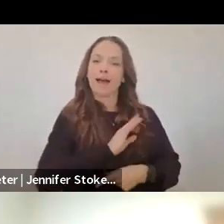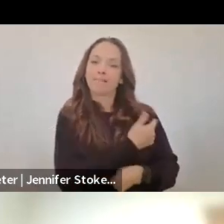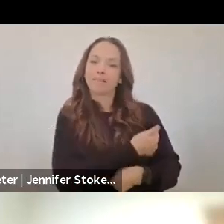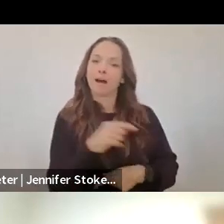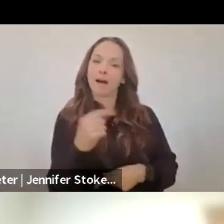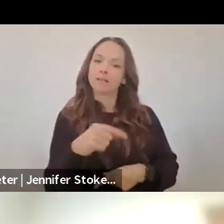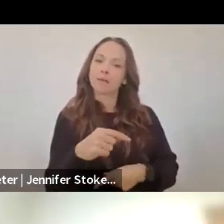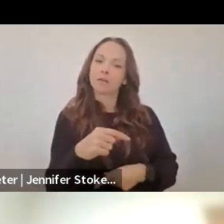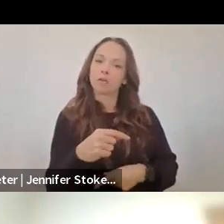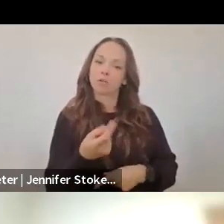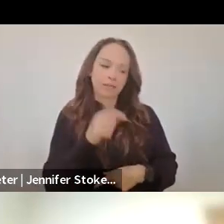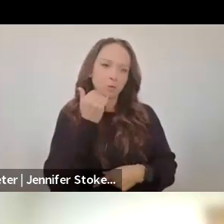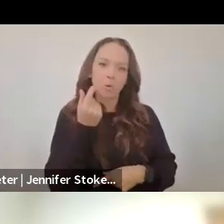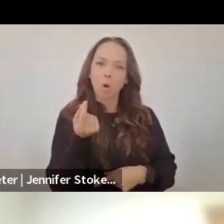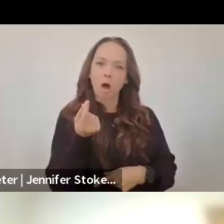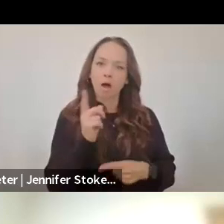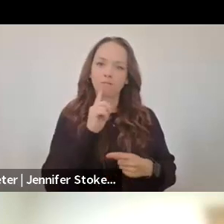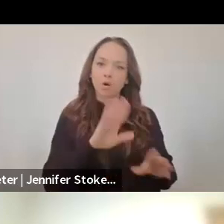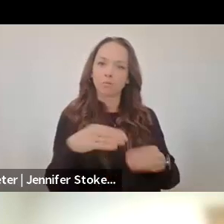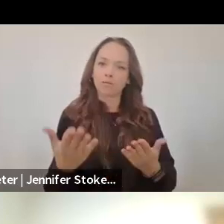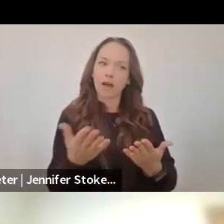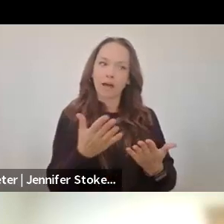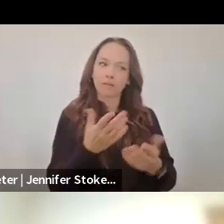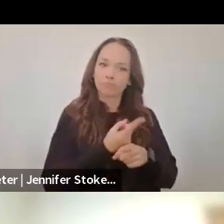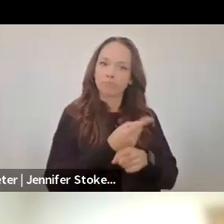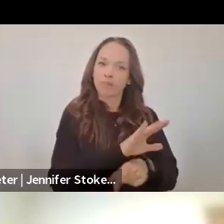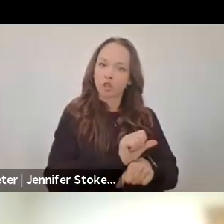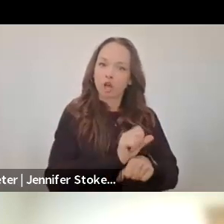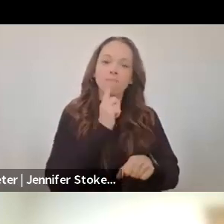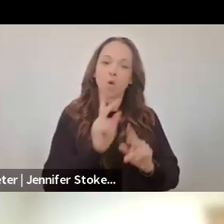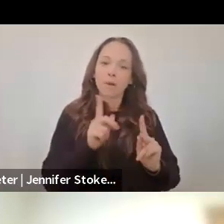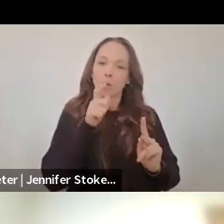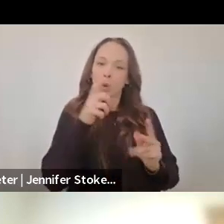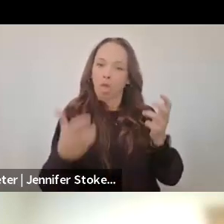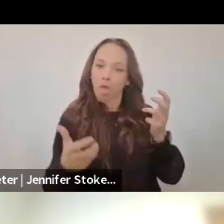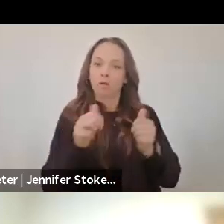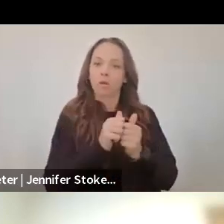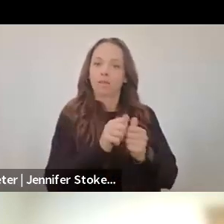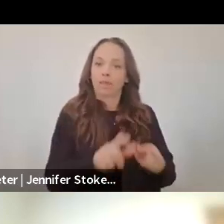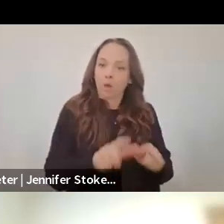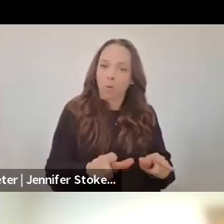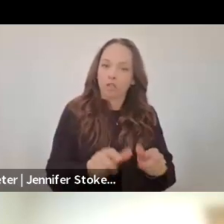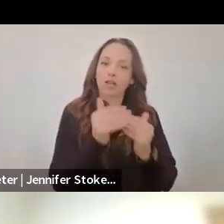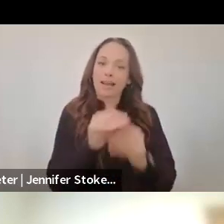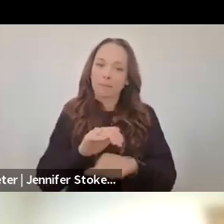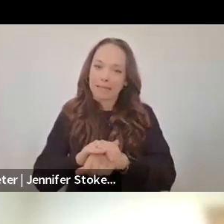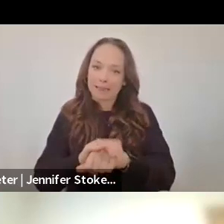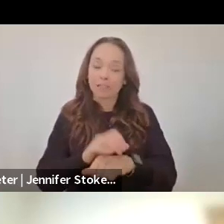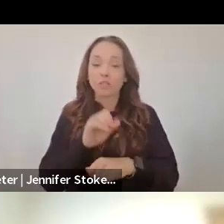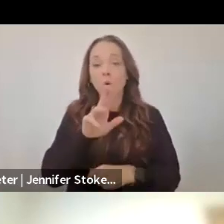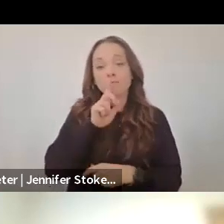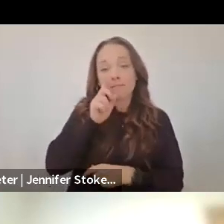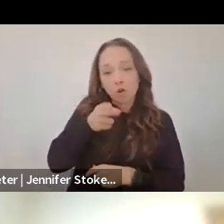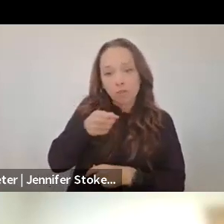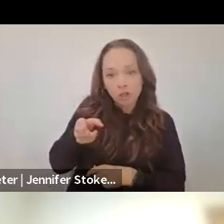that they need to know to be able to do their jobs for people who have limited English proficiency and or are deaf or hard